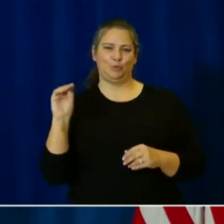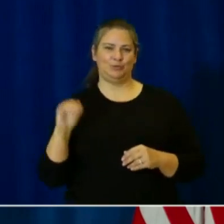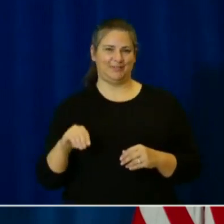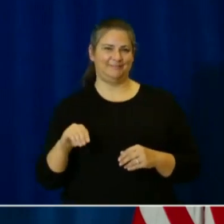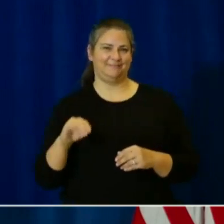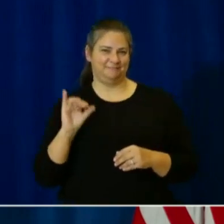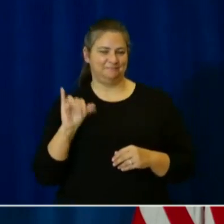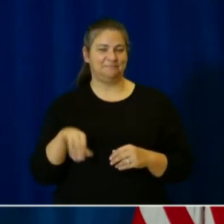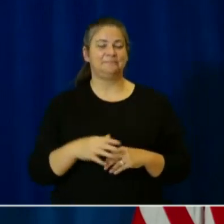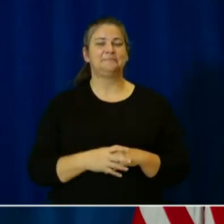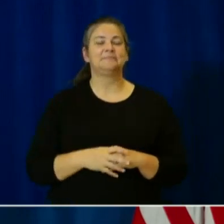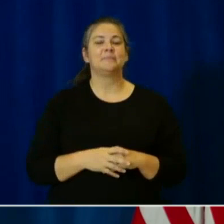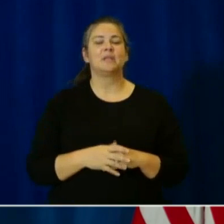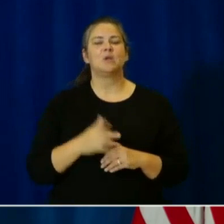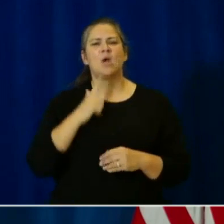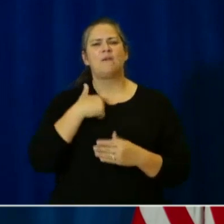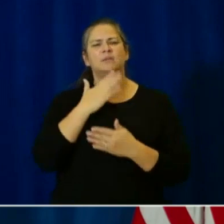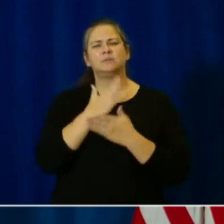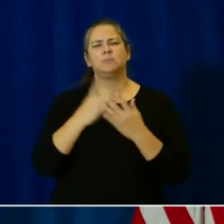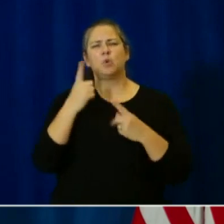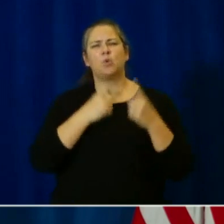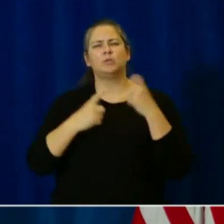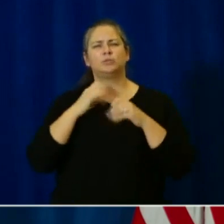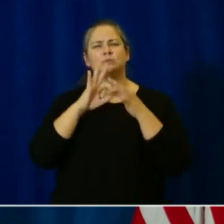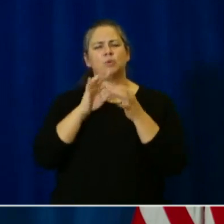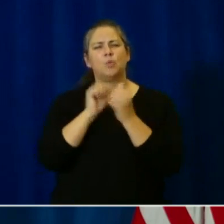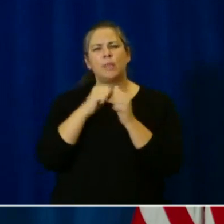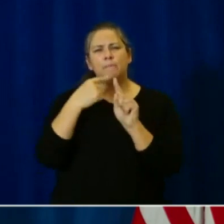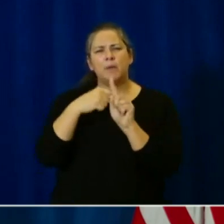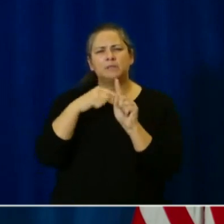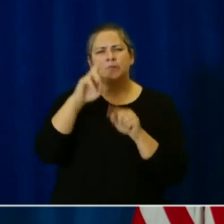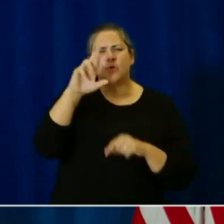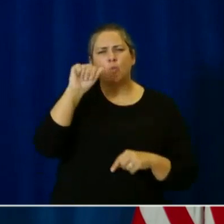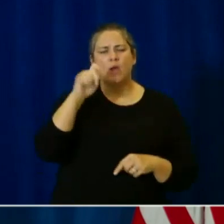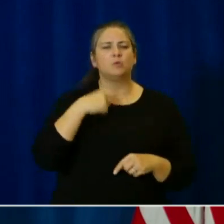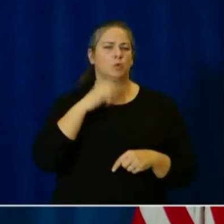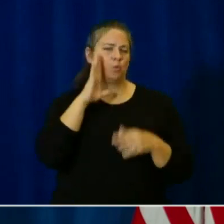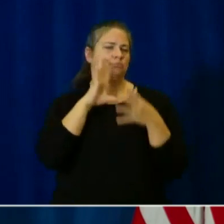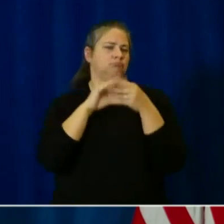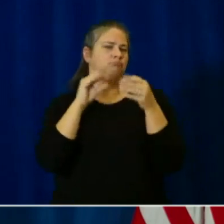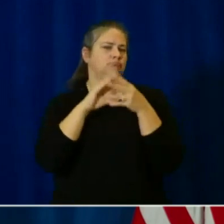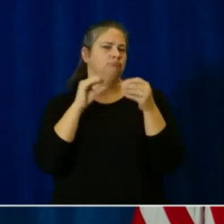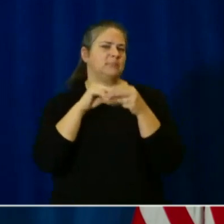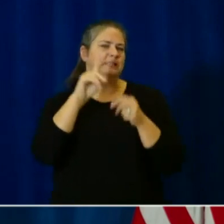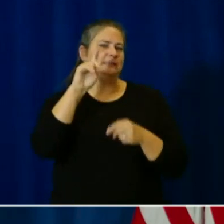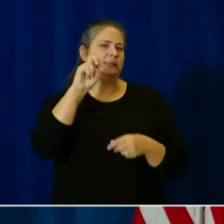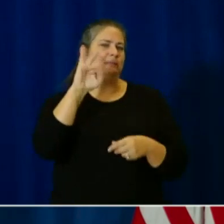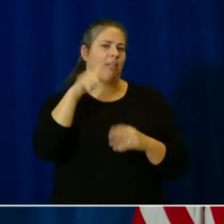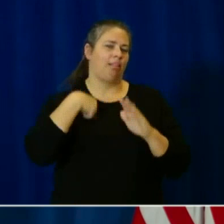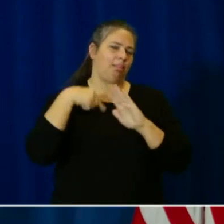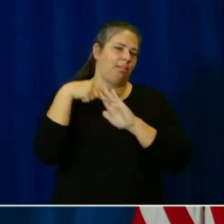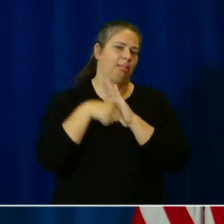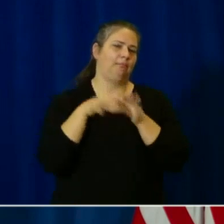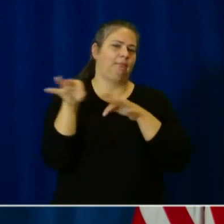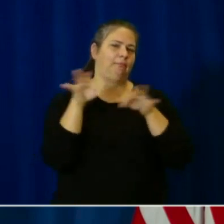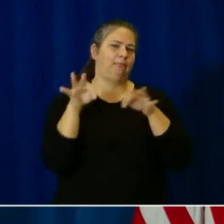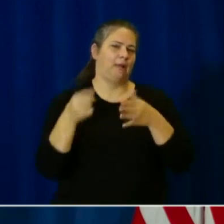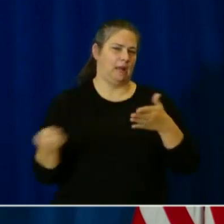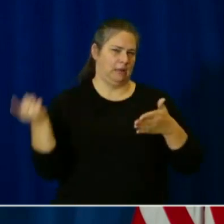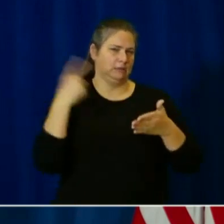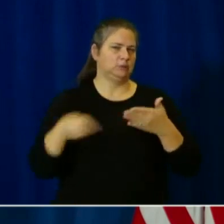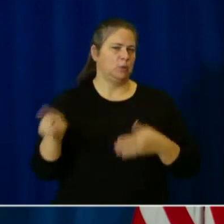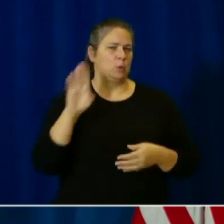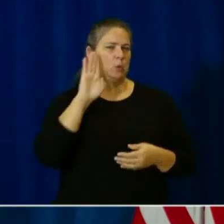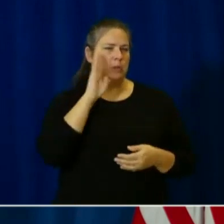Now, there were some questions the other day on positivity rate. We're going to talk about it in detail next week, but I had a chance